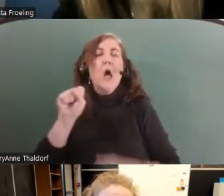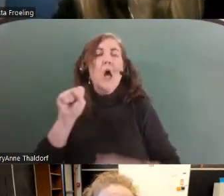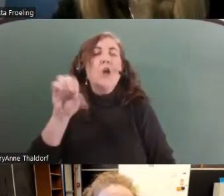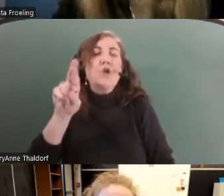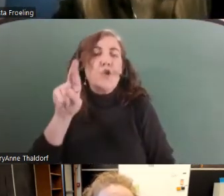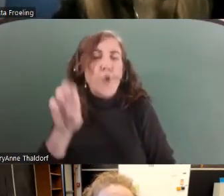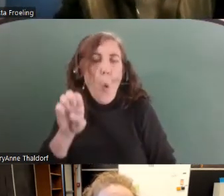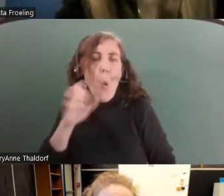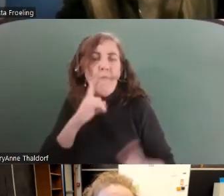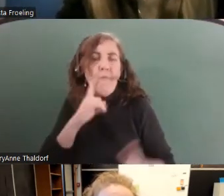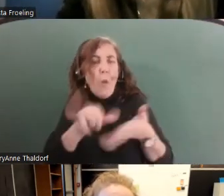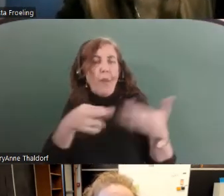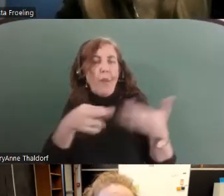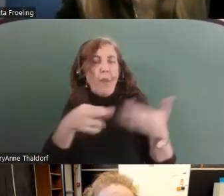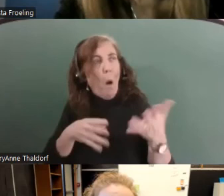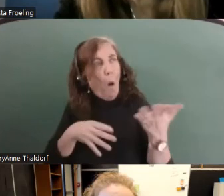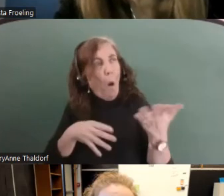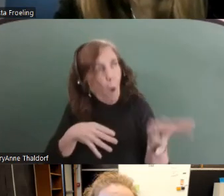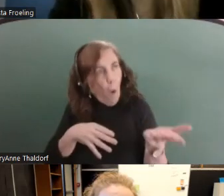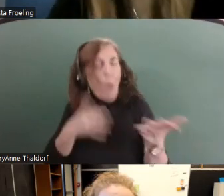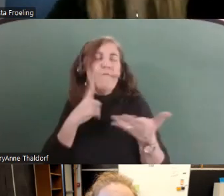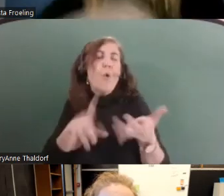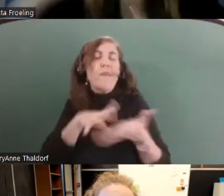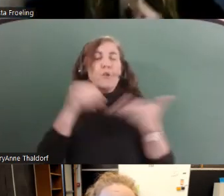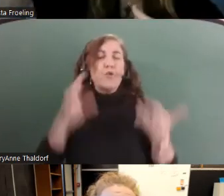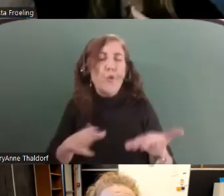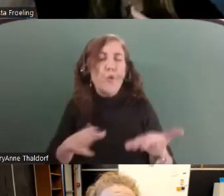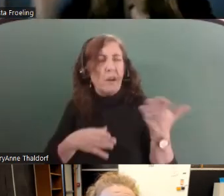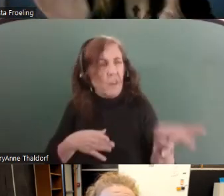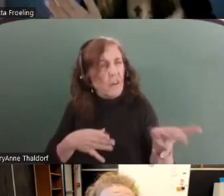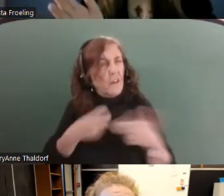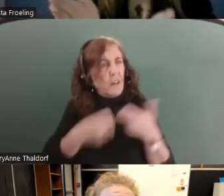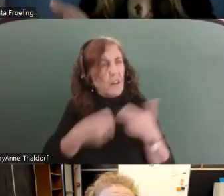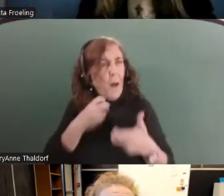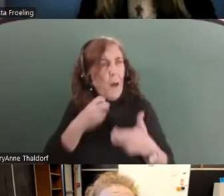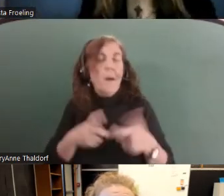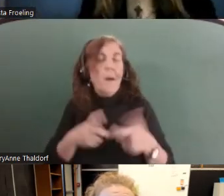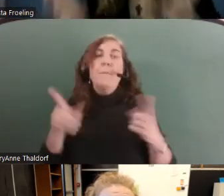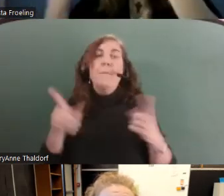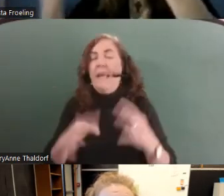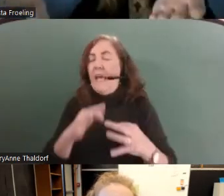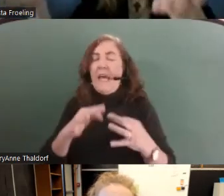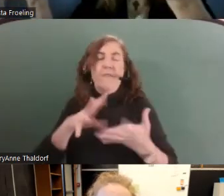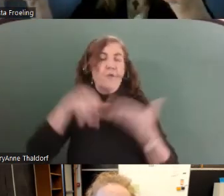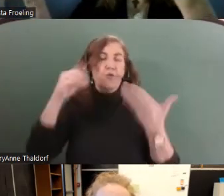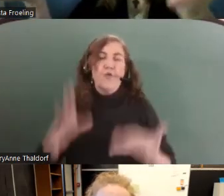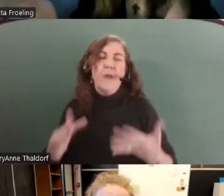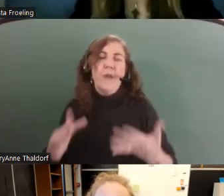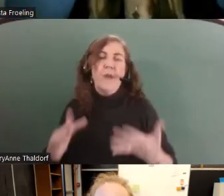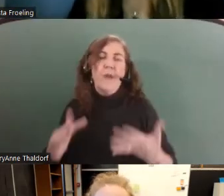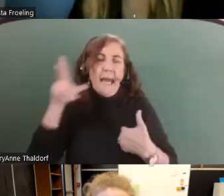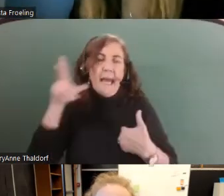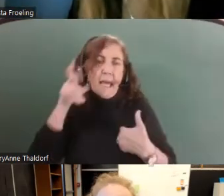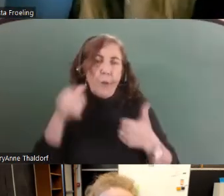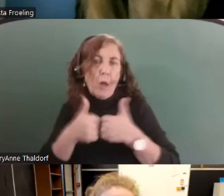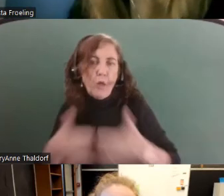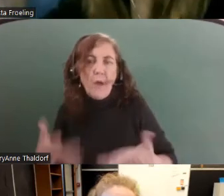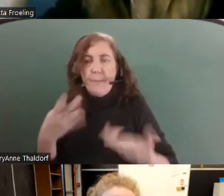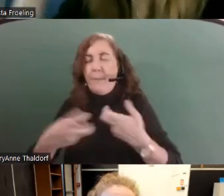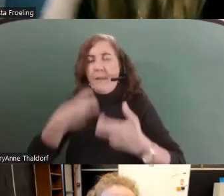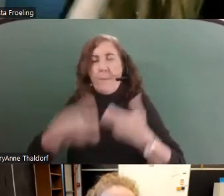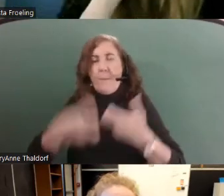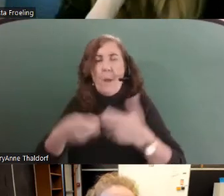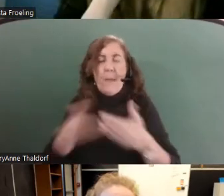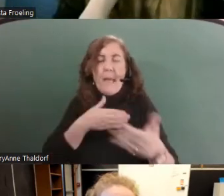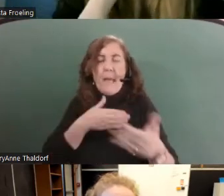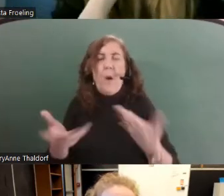kid's having issues, it's probably a problem anyway. But if you needed something to convince the staff or your